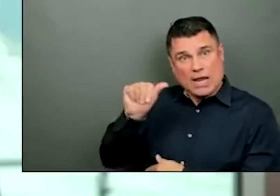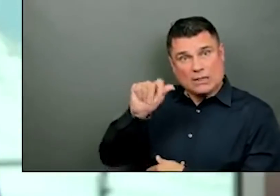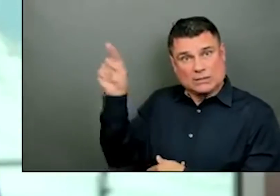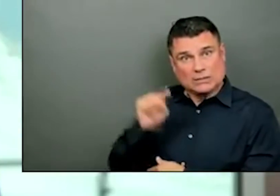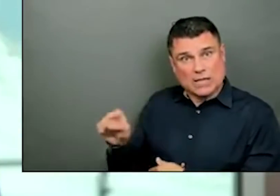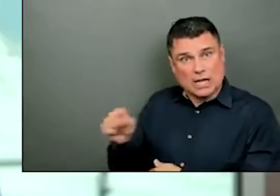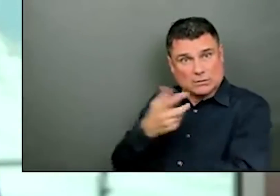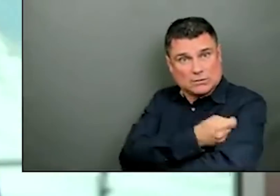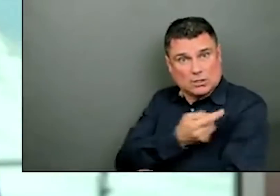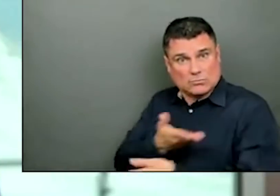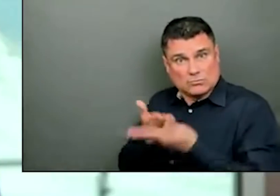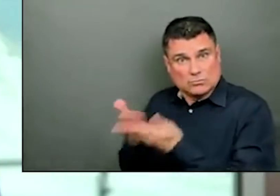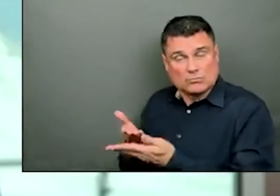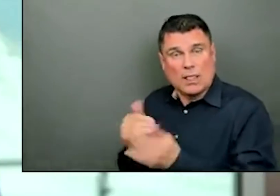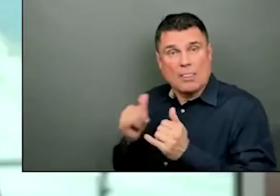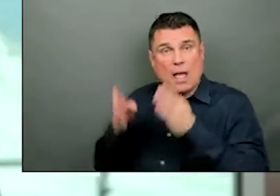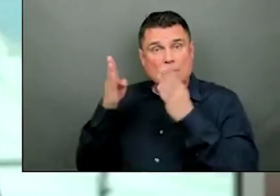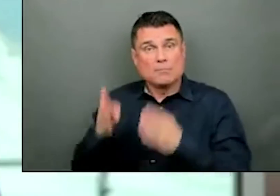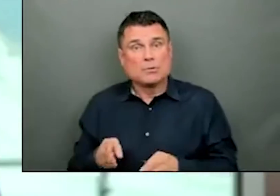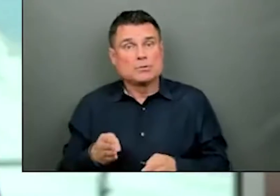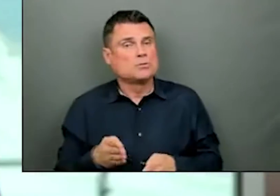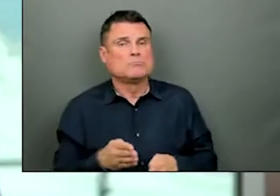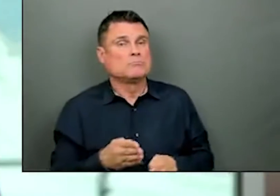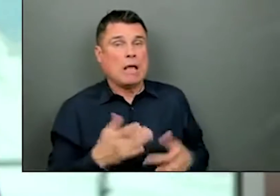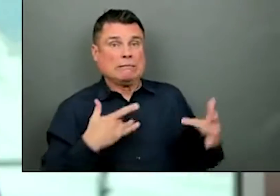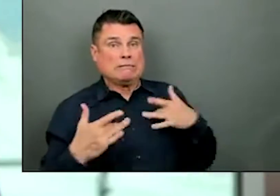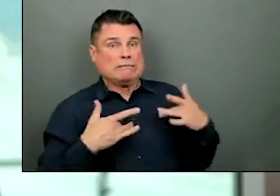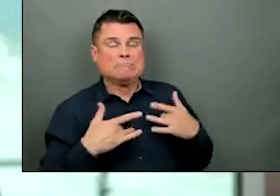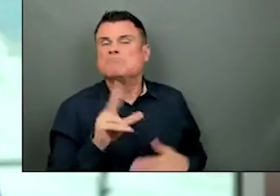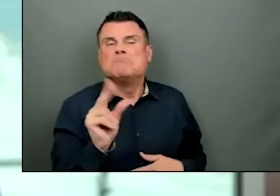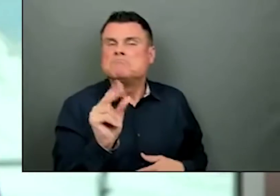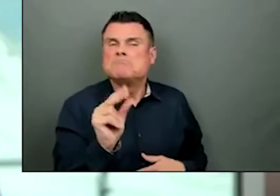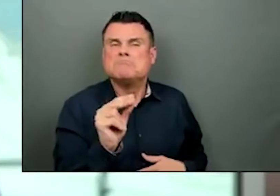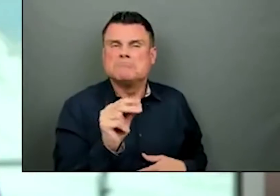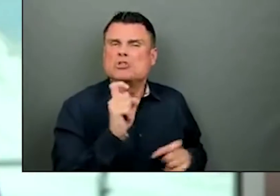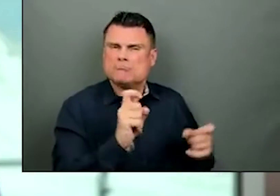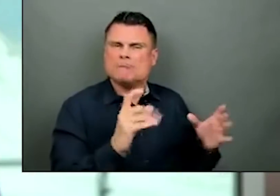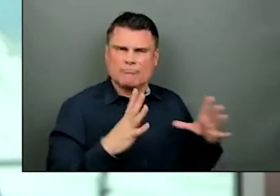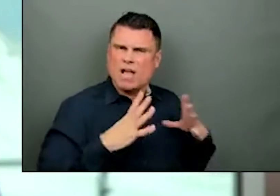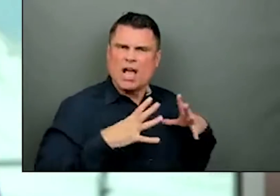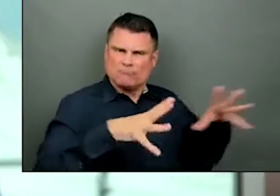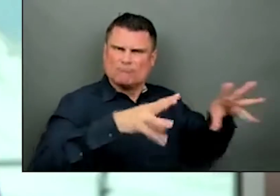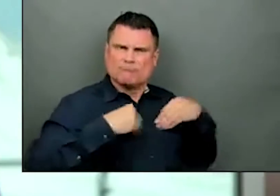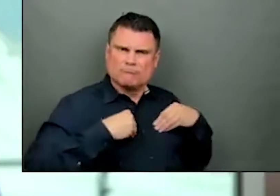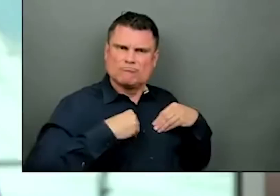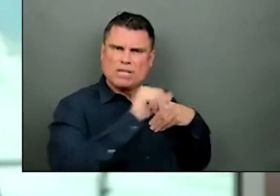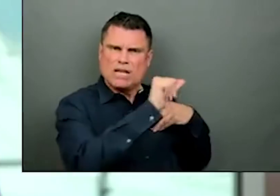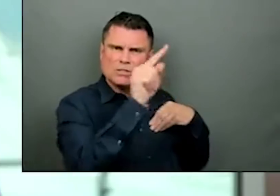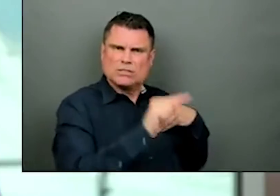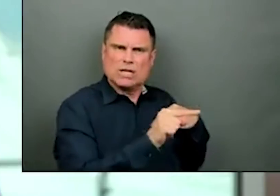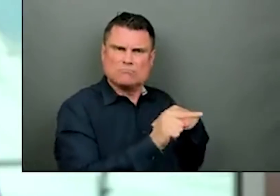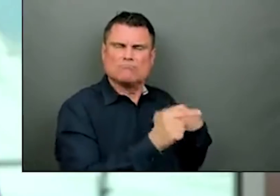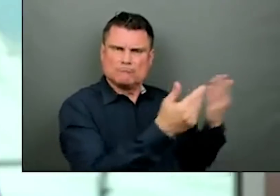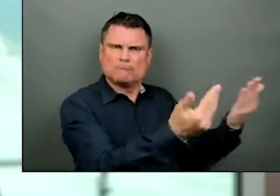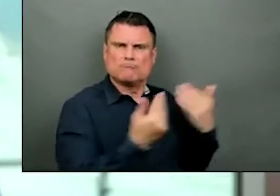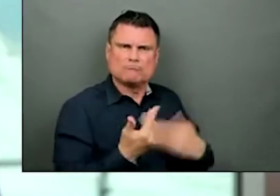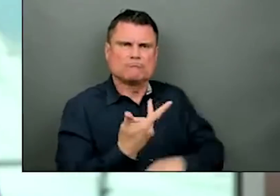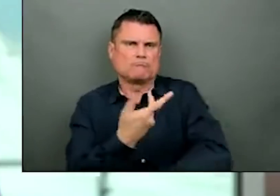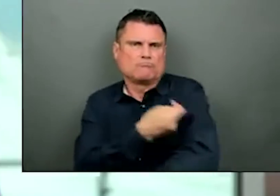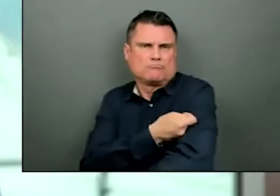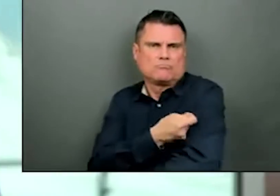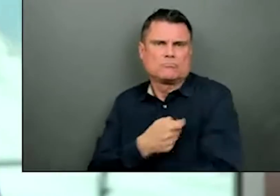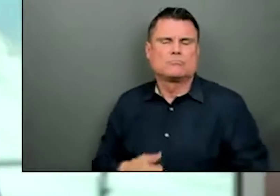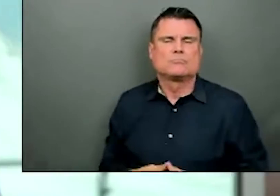younger people. And we're able to do that in BC and in Canada because we have alternative vaccines. But let me be